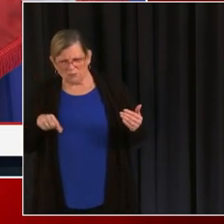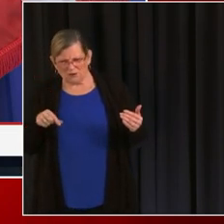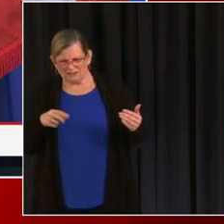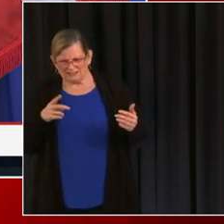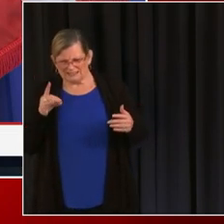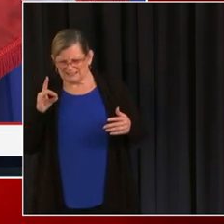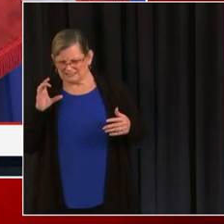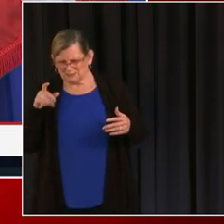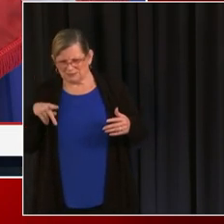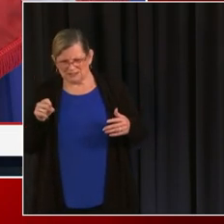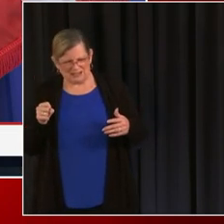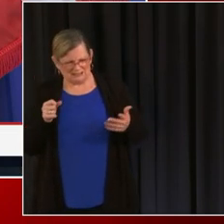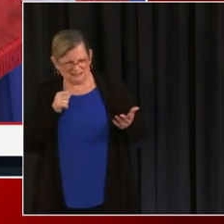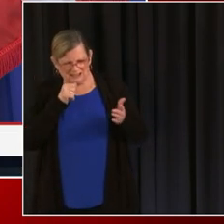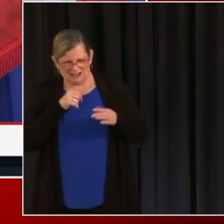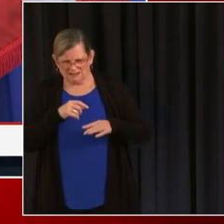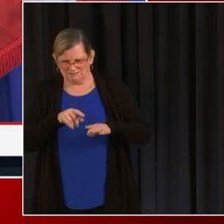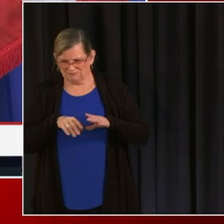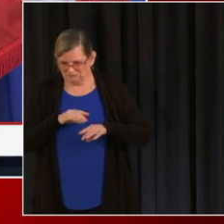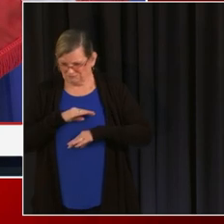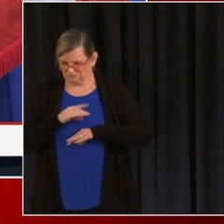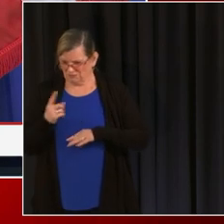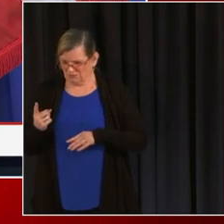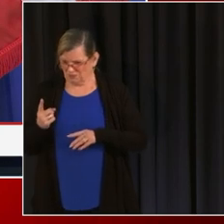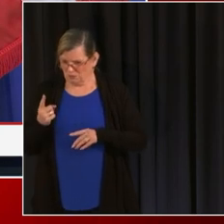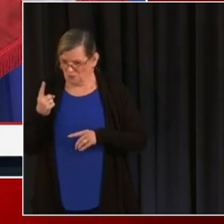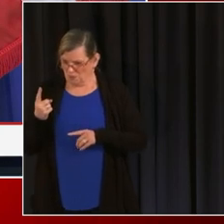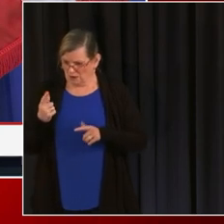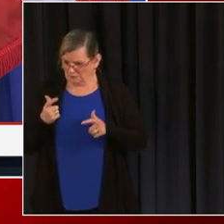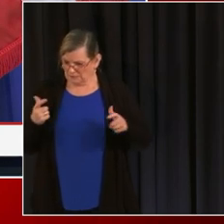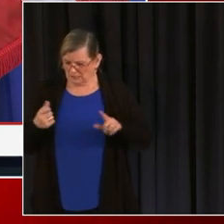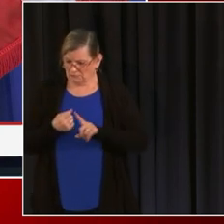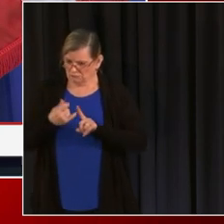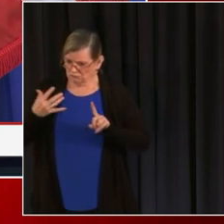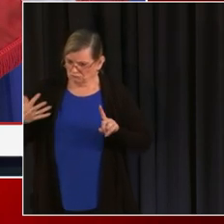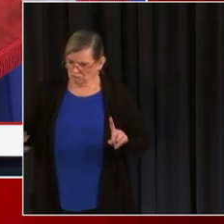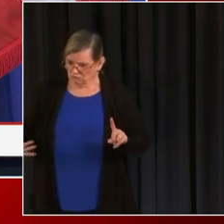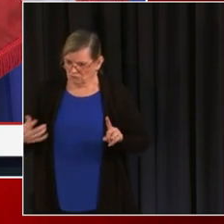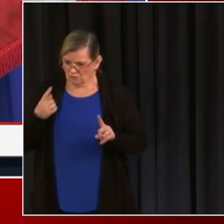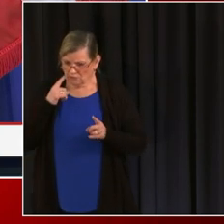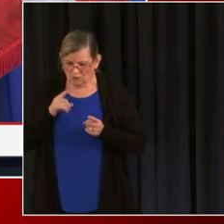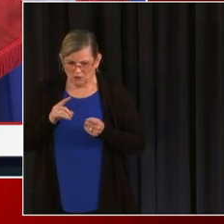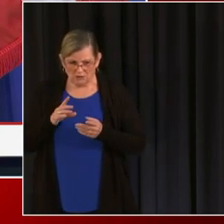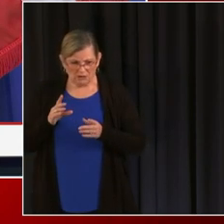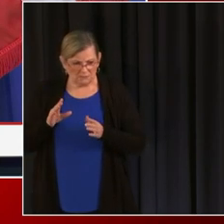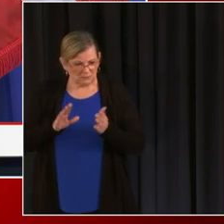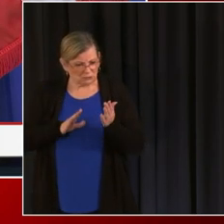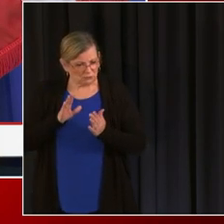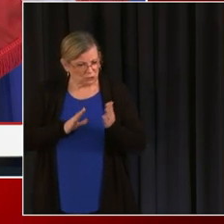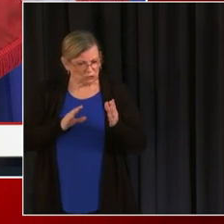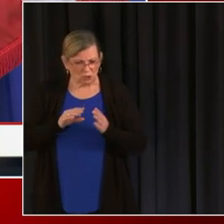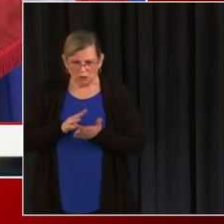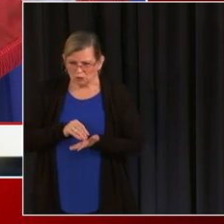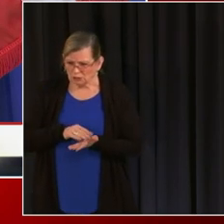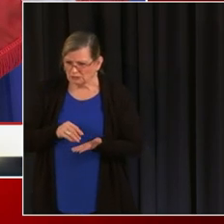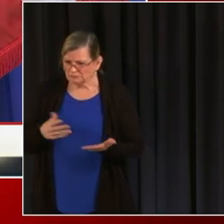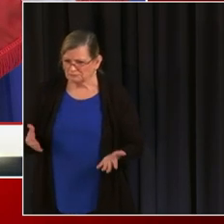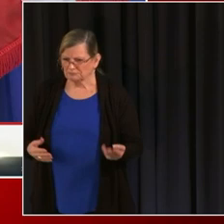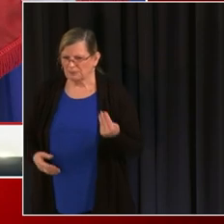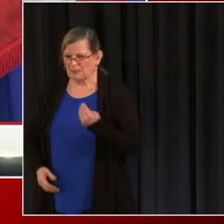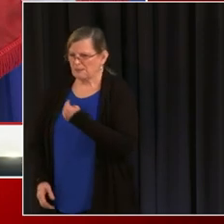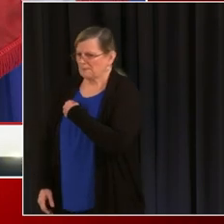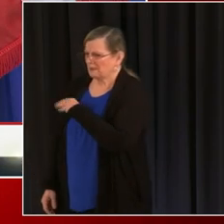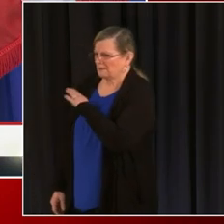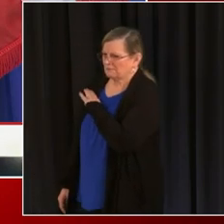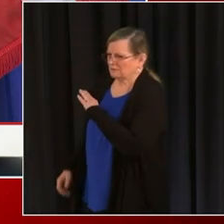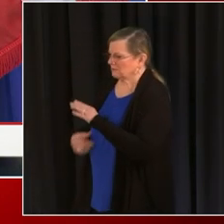out yet, but are you pushing for a big expansion, or are you for fourth quarter for in-person learning? We're not, I'm not